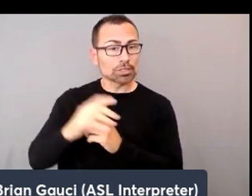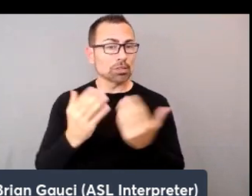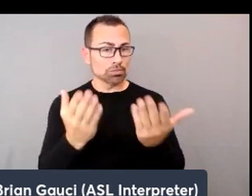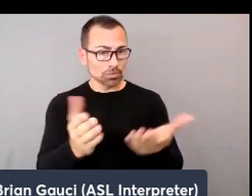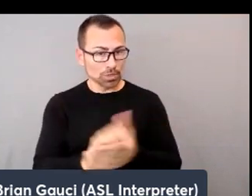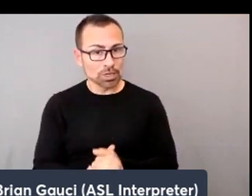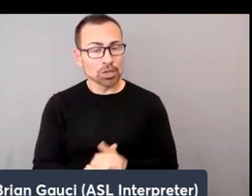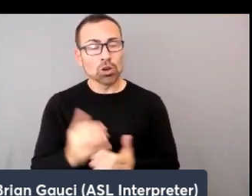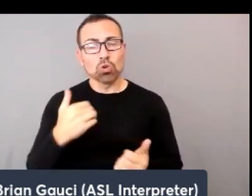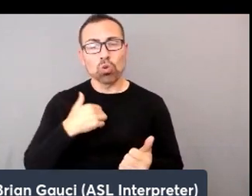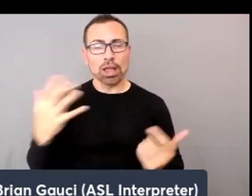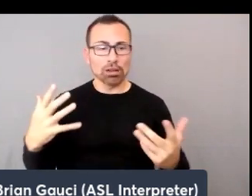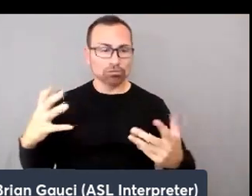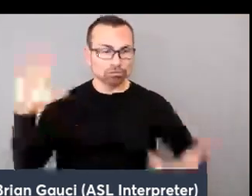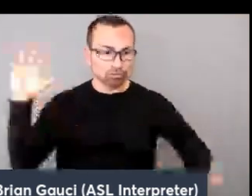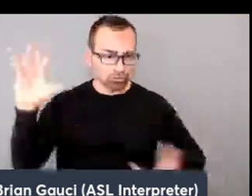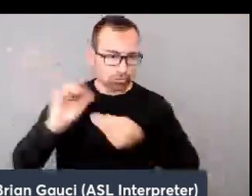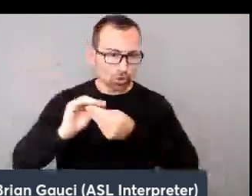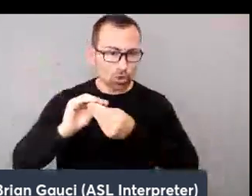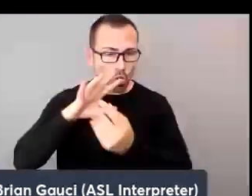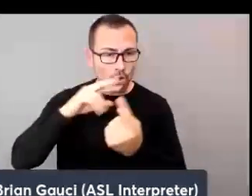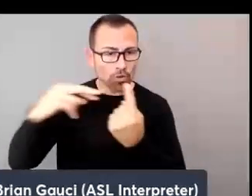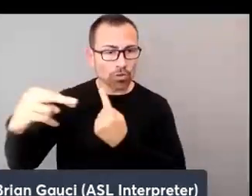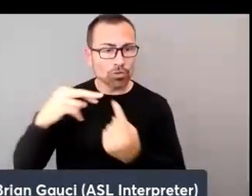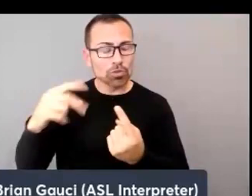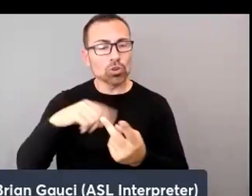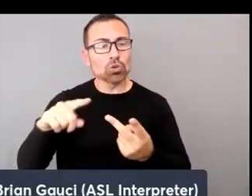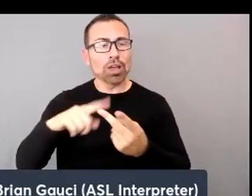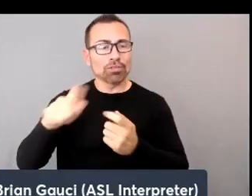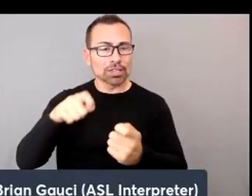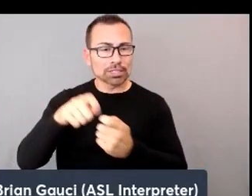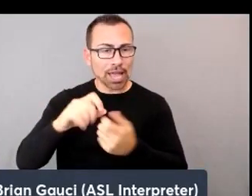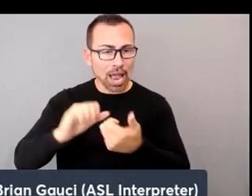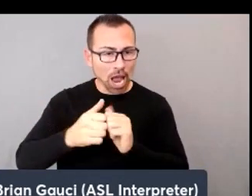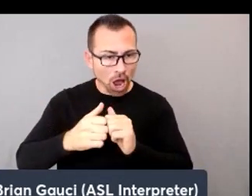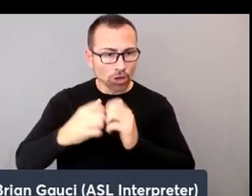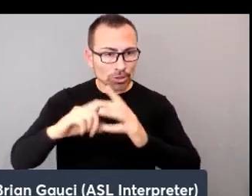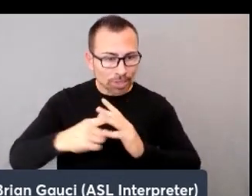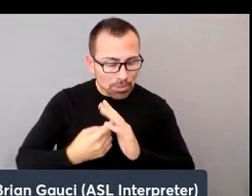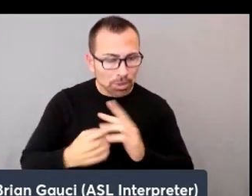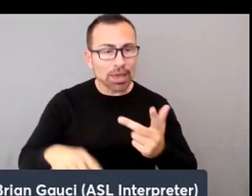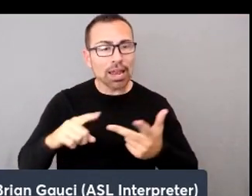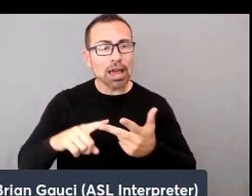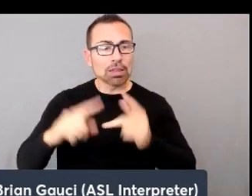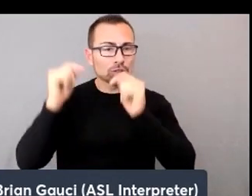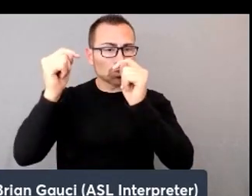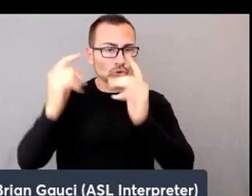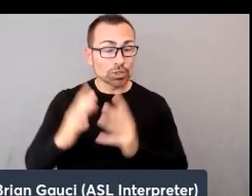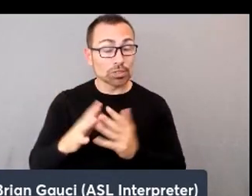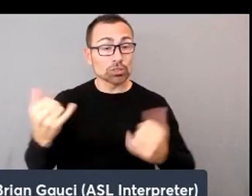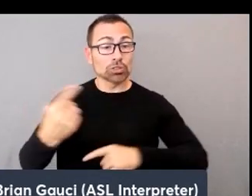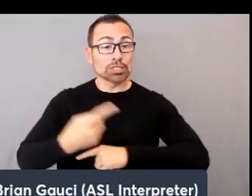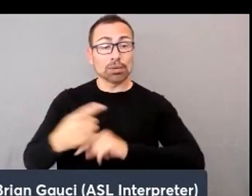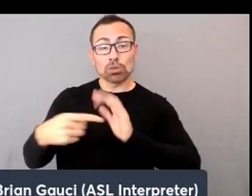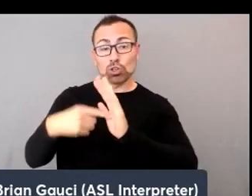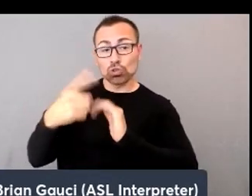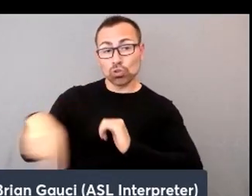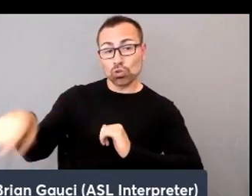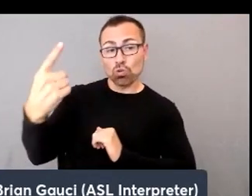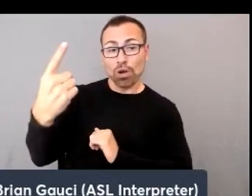API documentation, and then we have tutorials. And today I'm going to walk you through one of the tutorials that we have